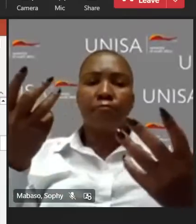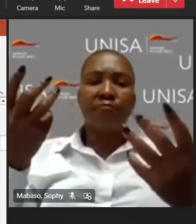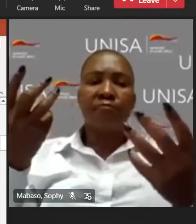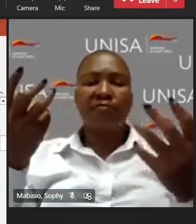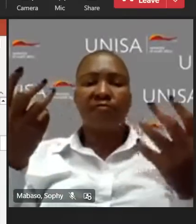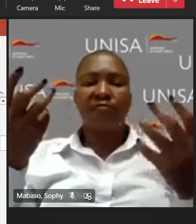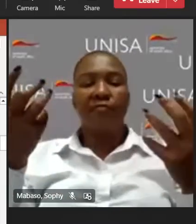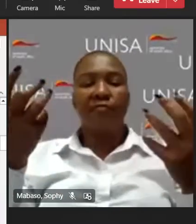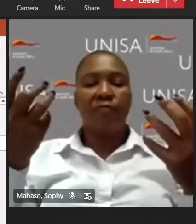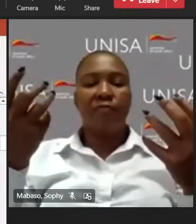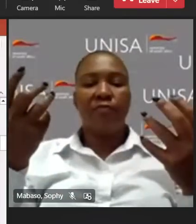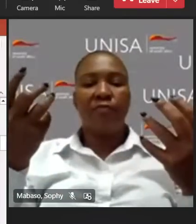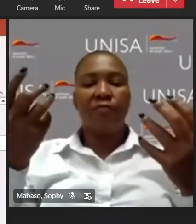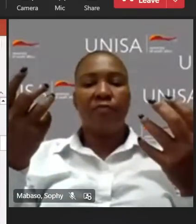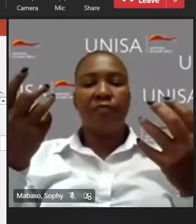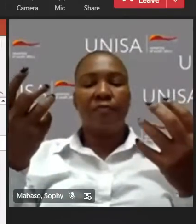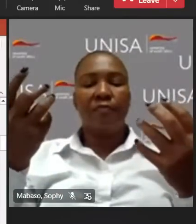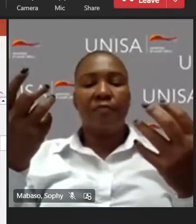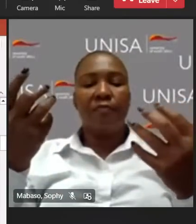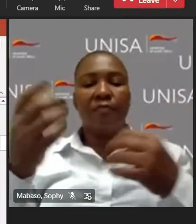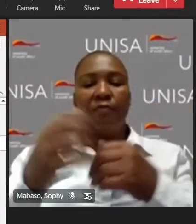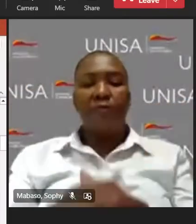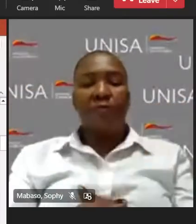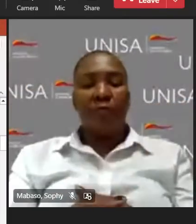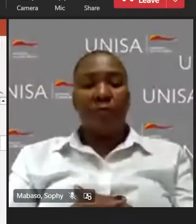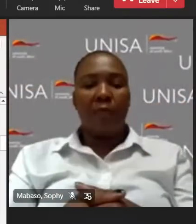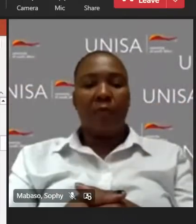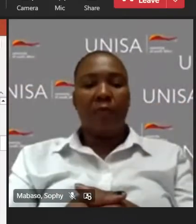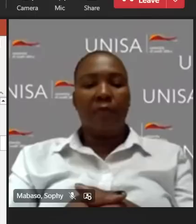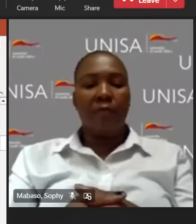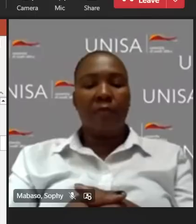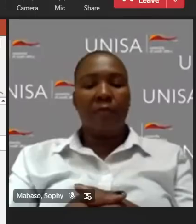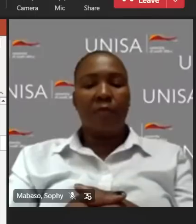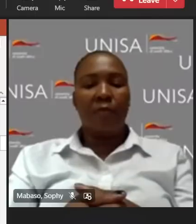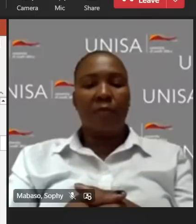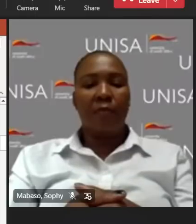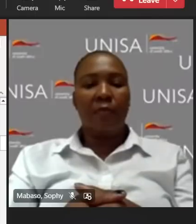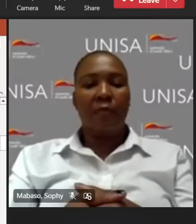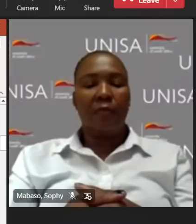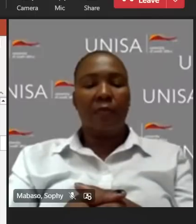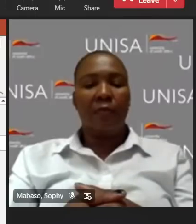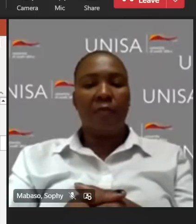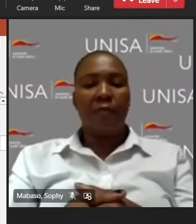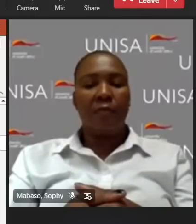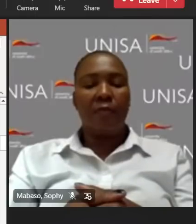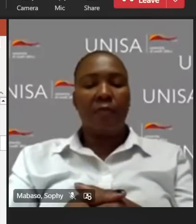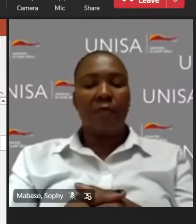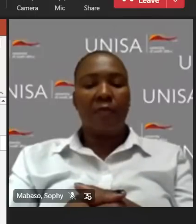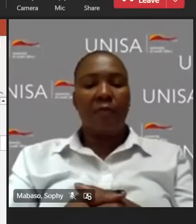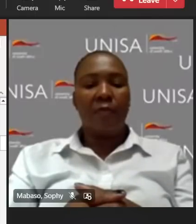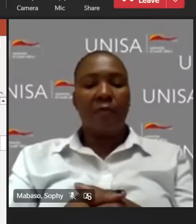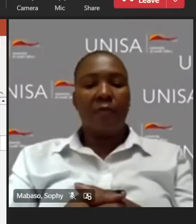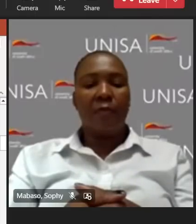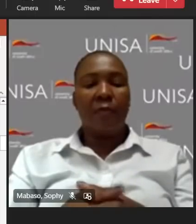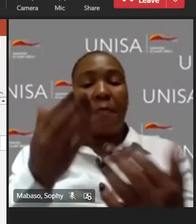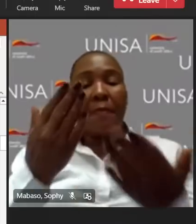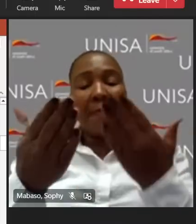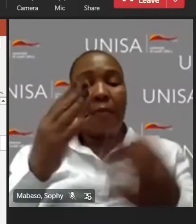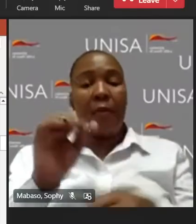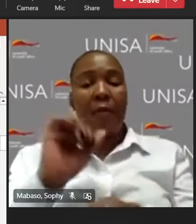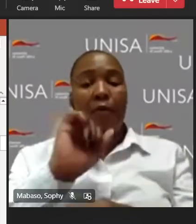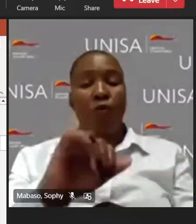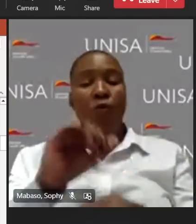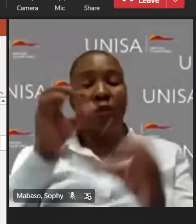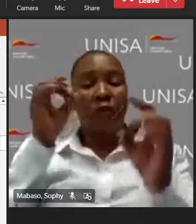a bad impression on your name. Due to that, your information might be used for